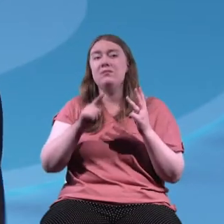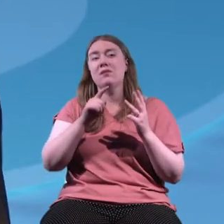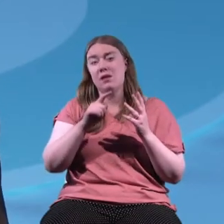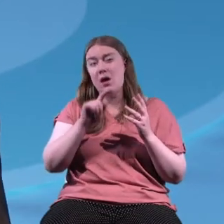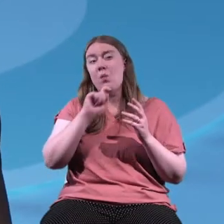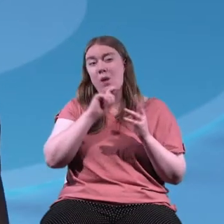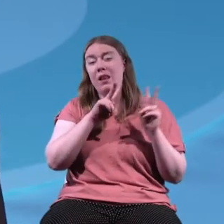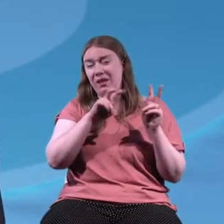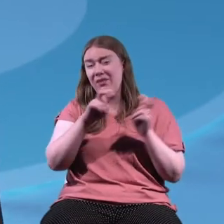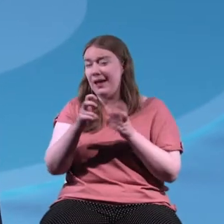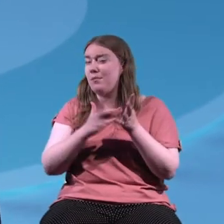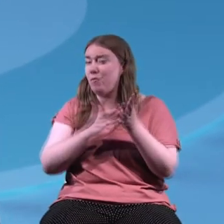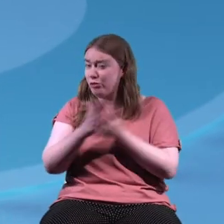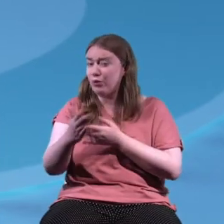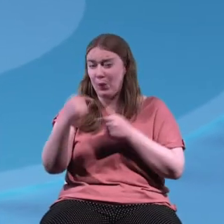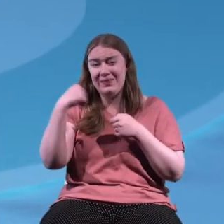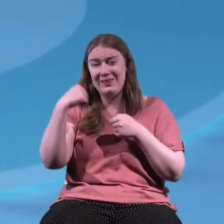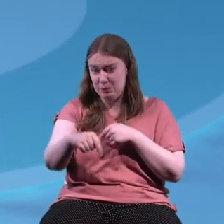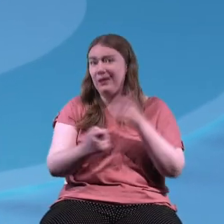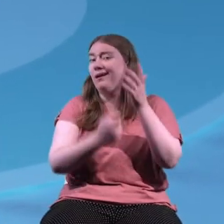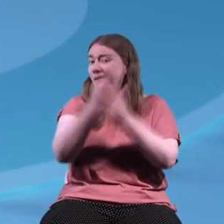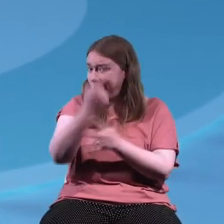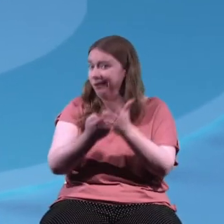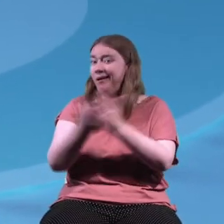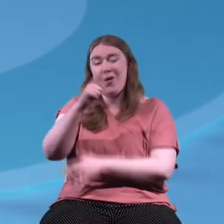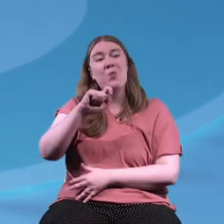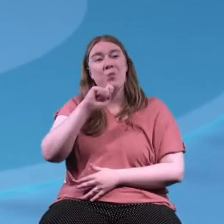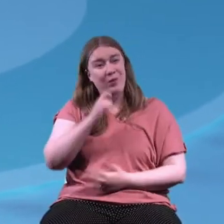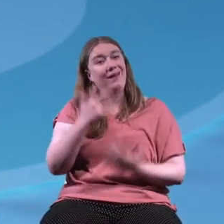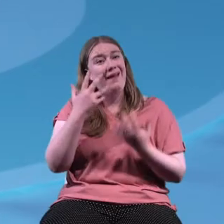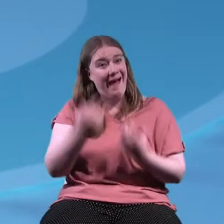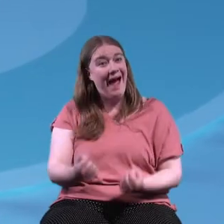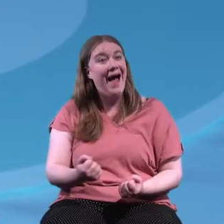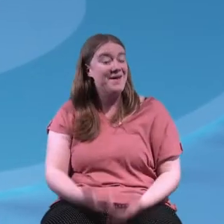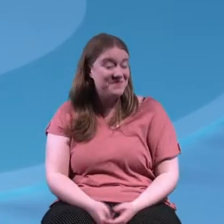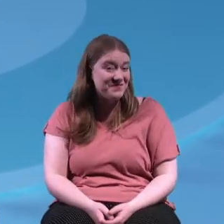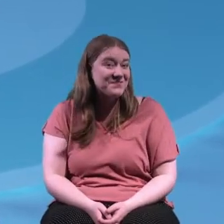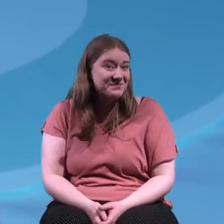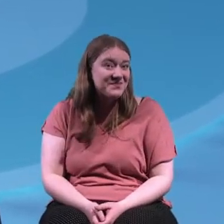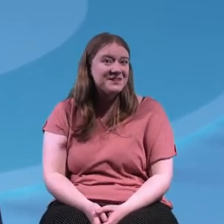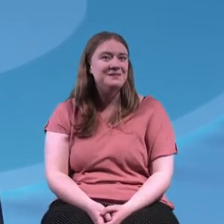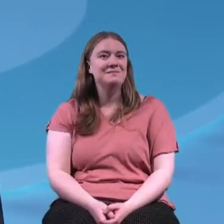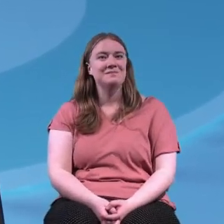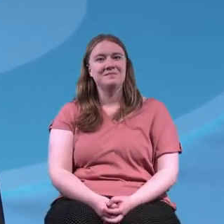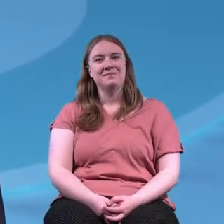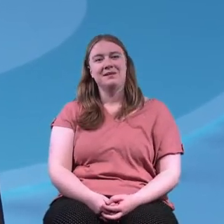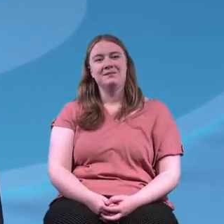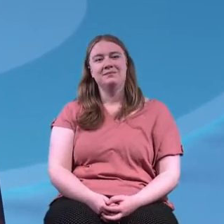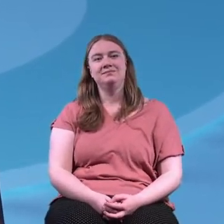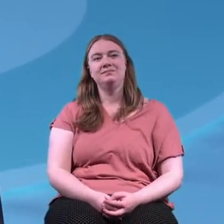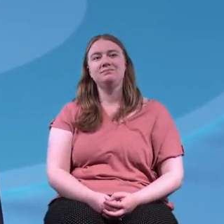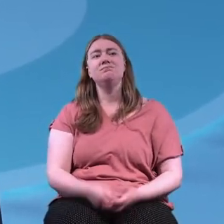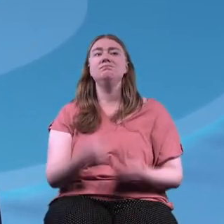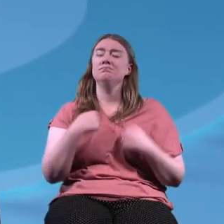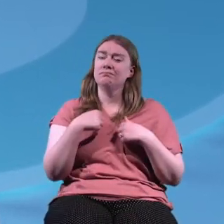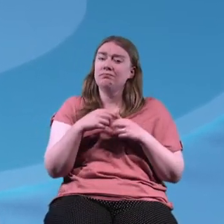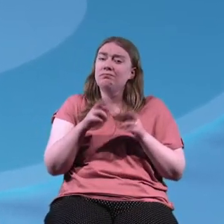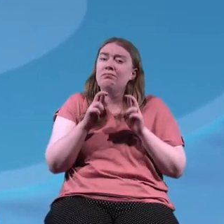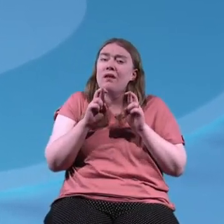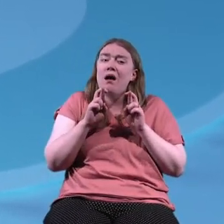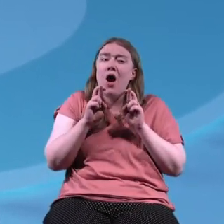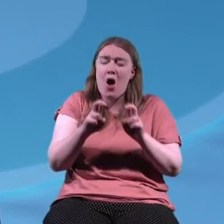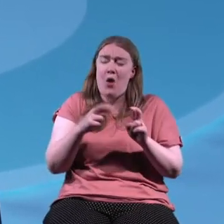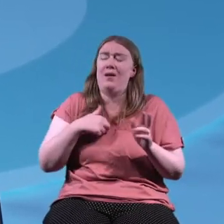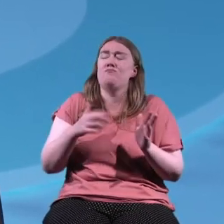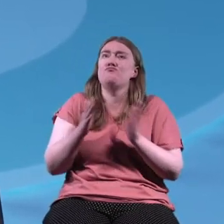in one way or another during this coming week at the convention. And I hope and